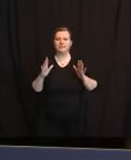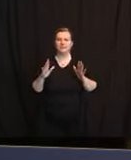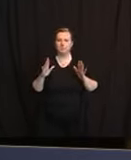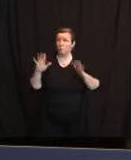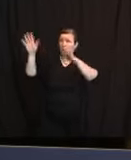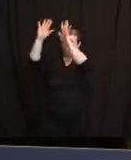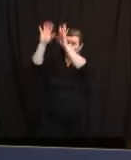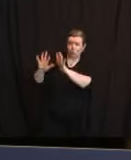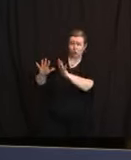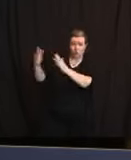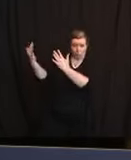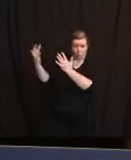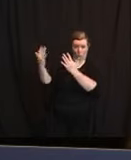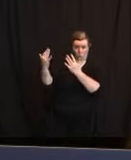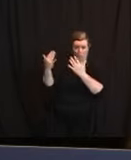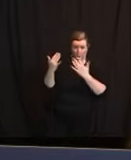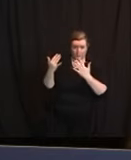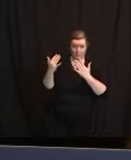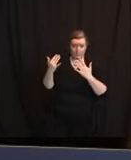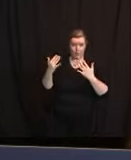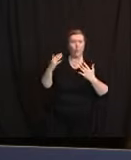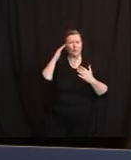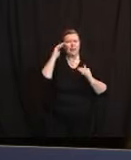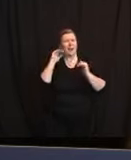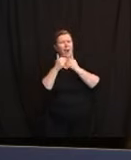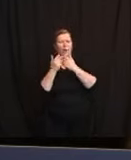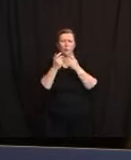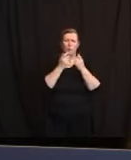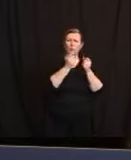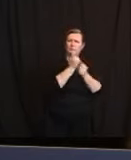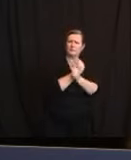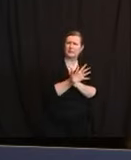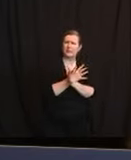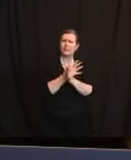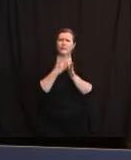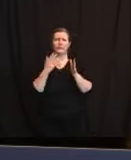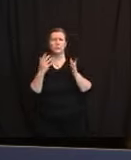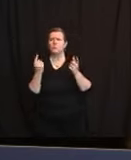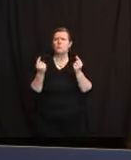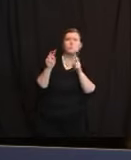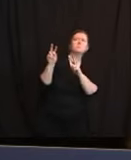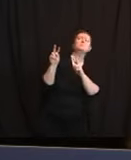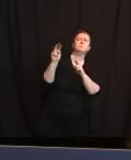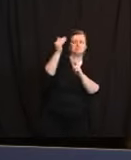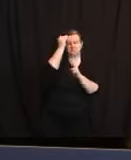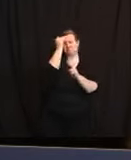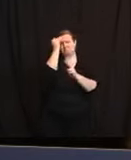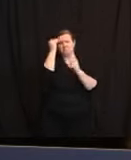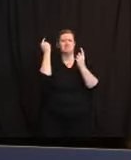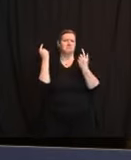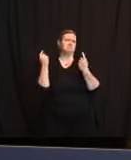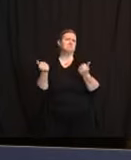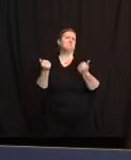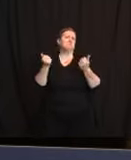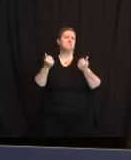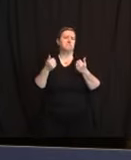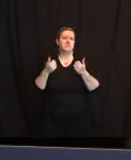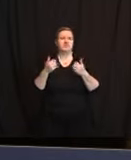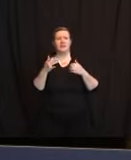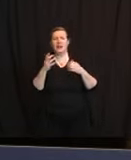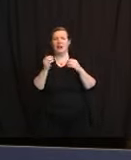is, we generally know how to prepare. We know what to do. We know when we have to evacuate. With this,